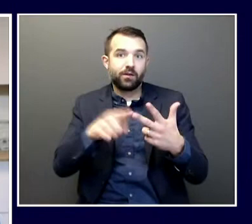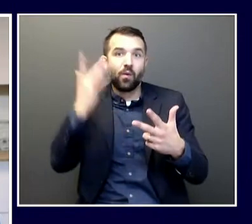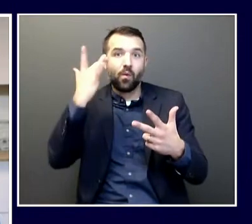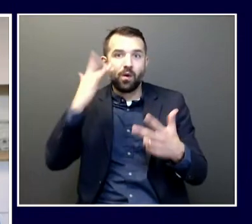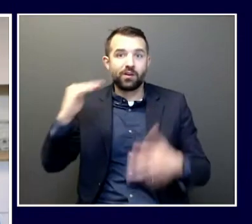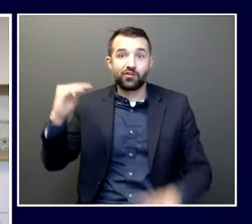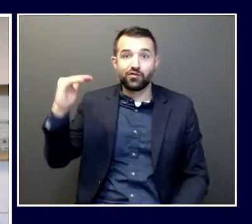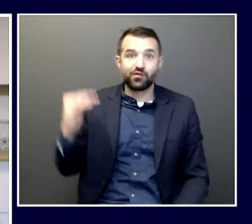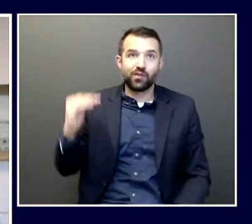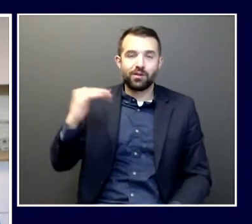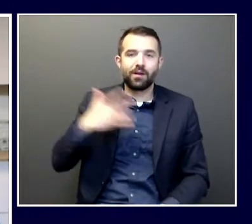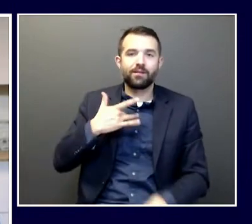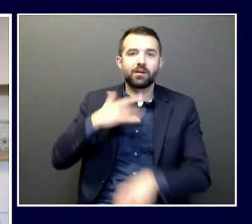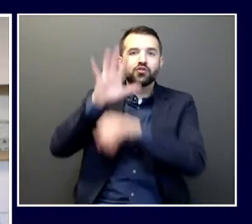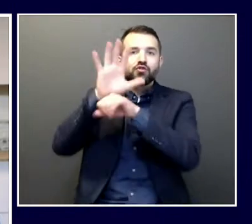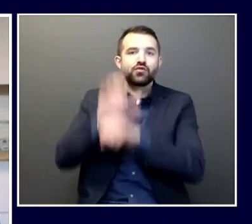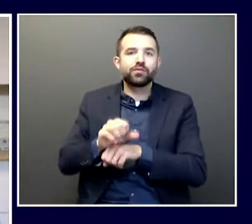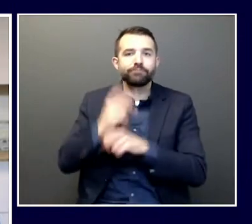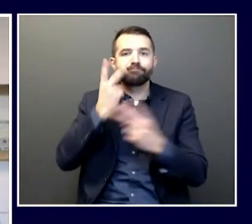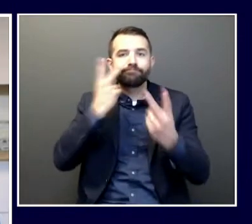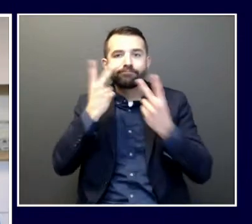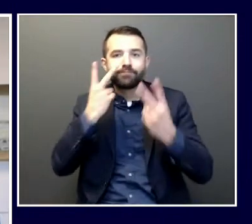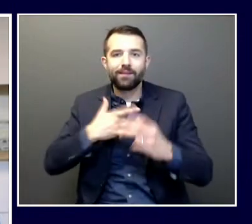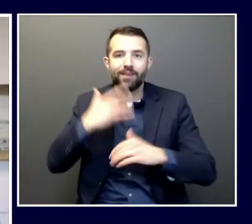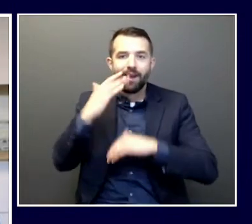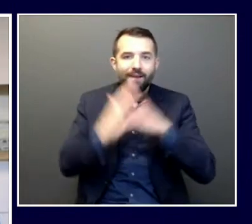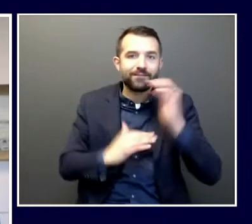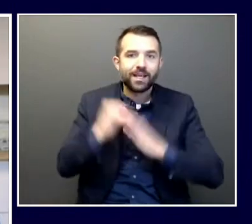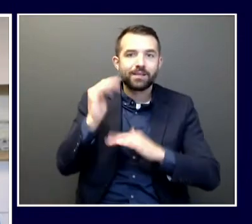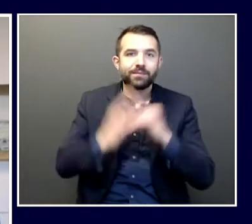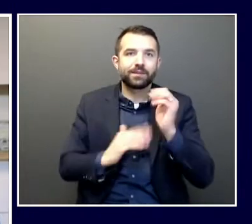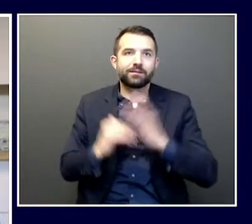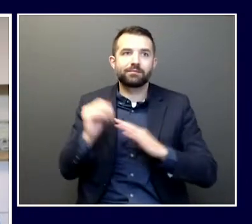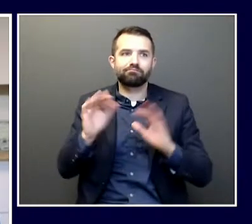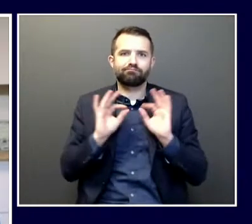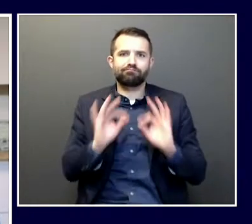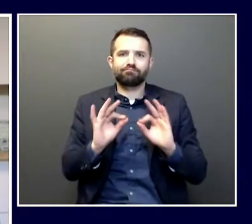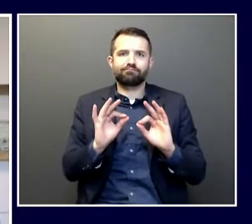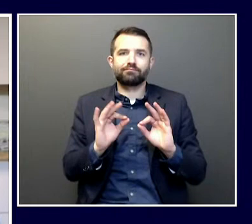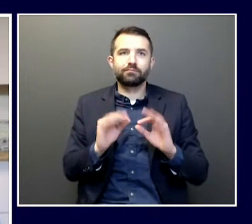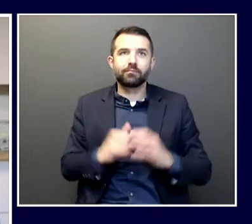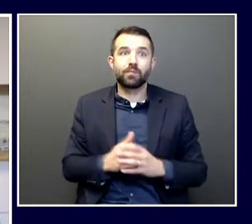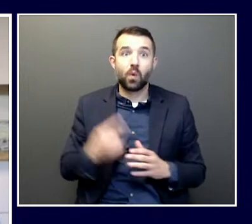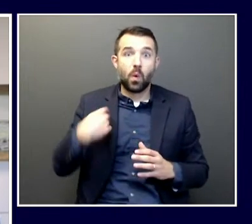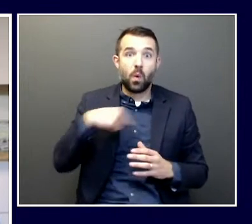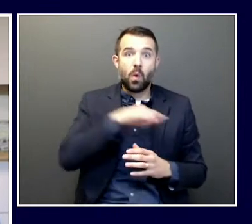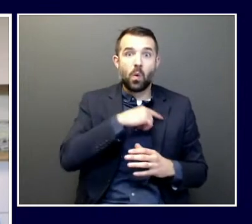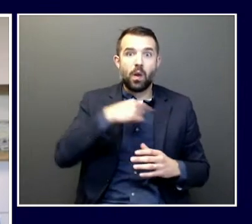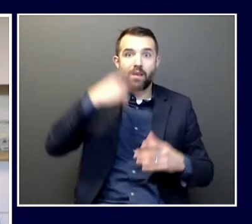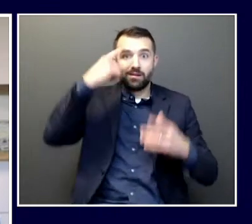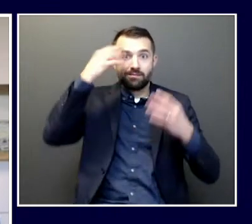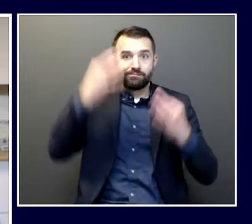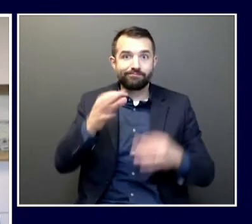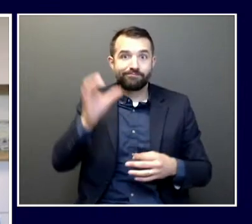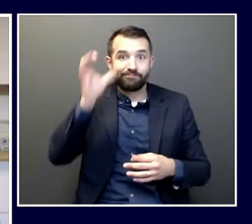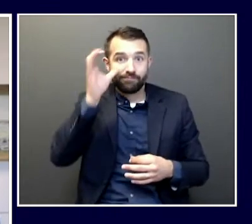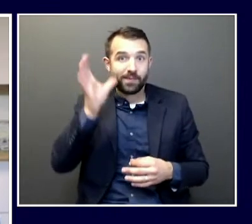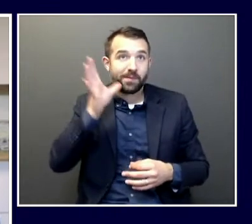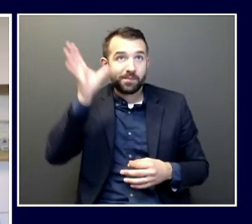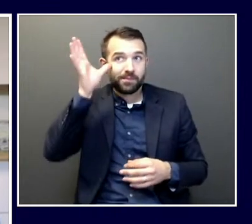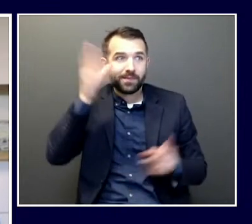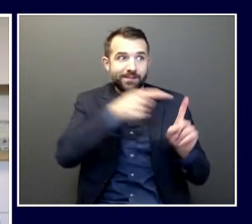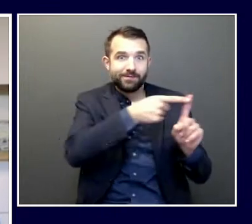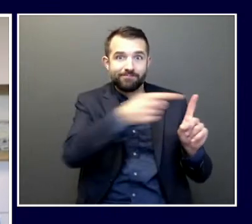nationally have indicated that they'd like to get their children vaccinated. That's why we've taken the approach that we've taken. More sites are